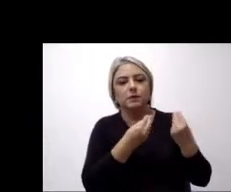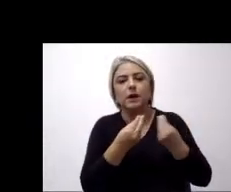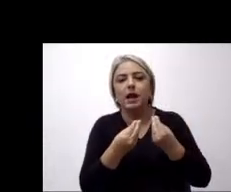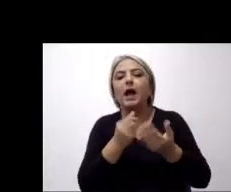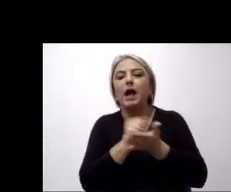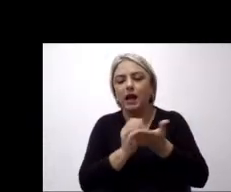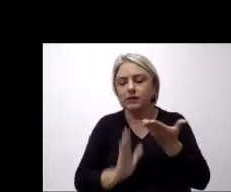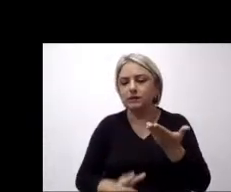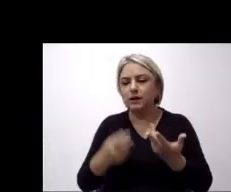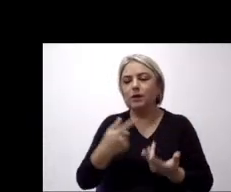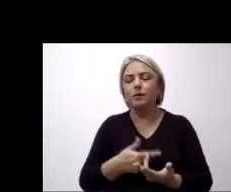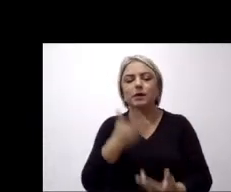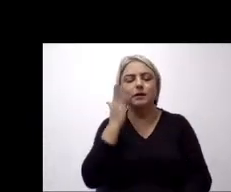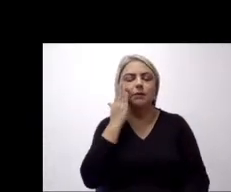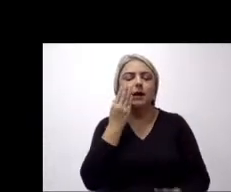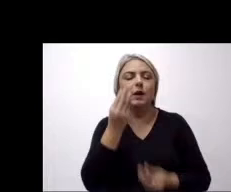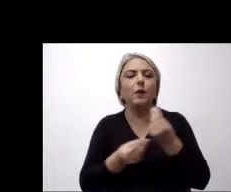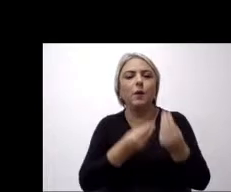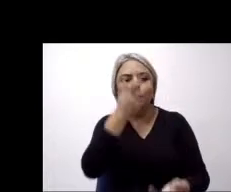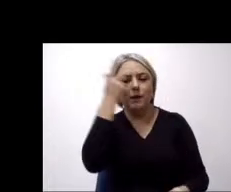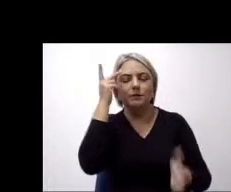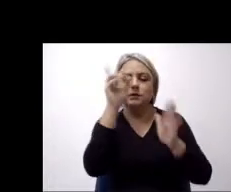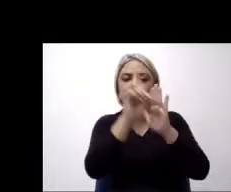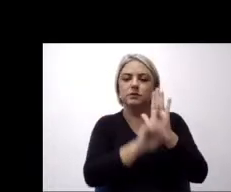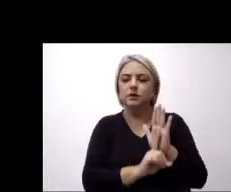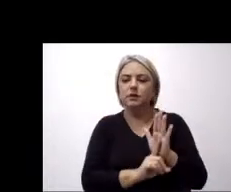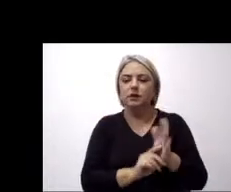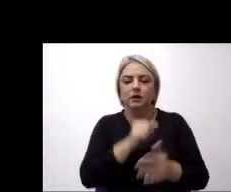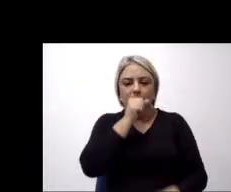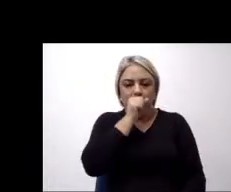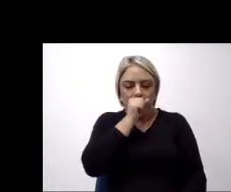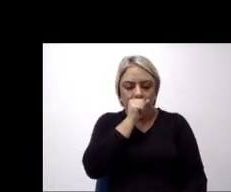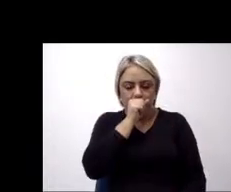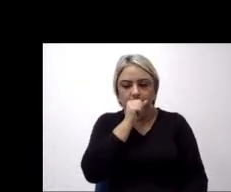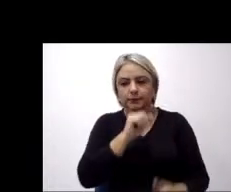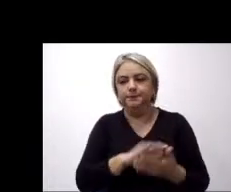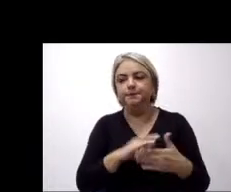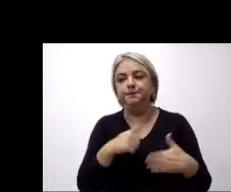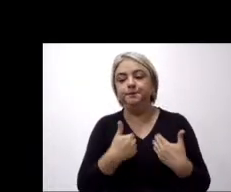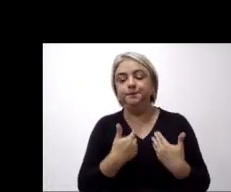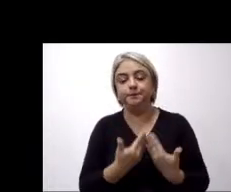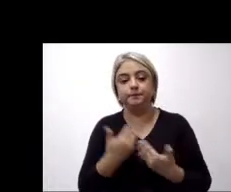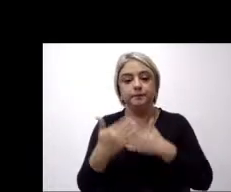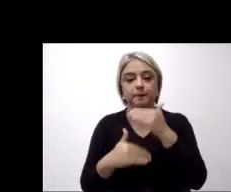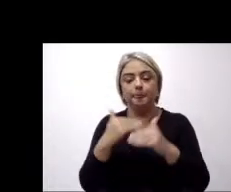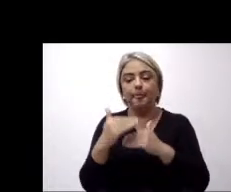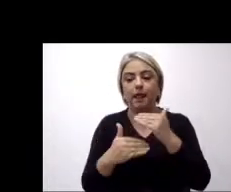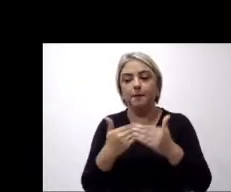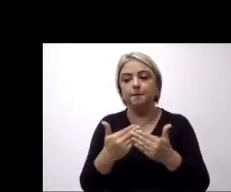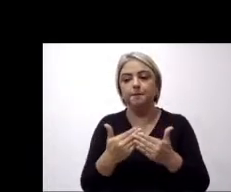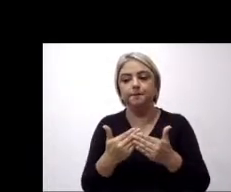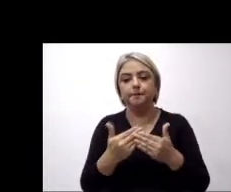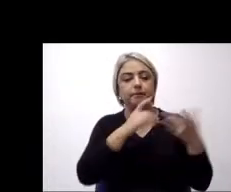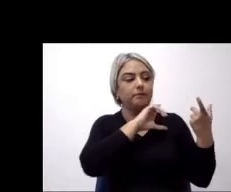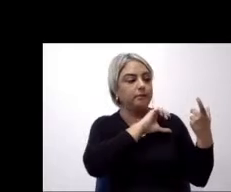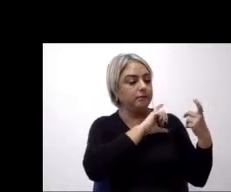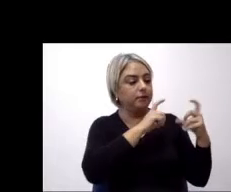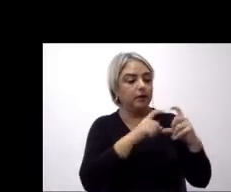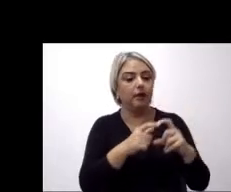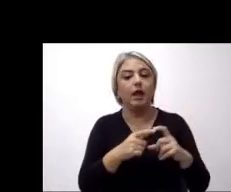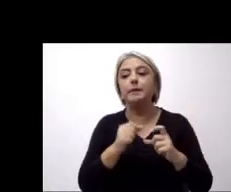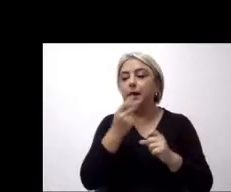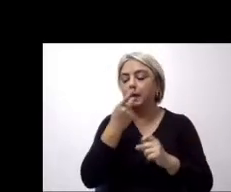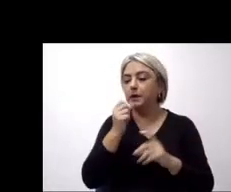it, live it, whatever. I don't develop the other tradition, but I can say that what of my work was probably